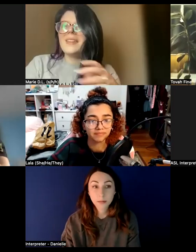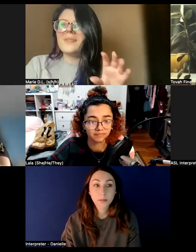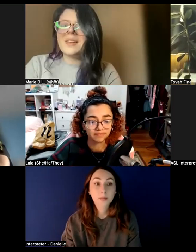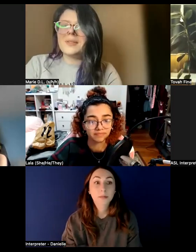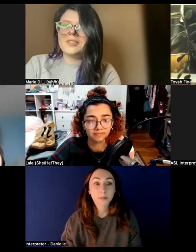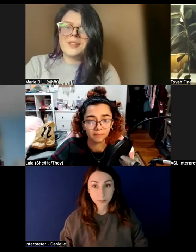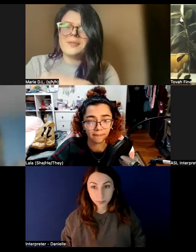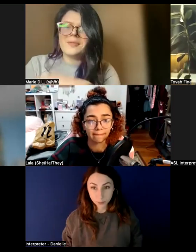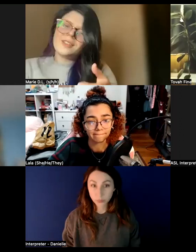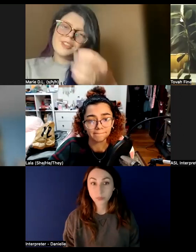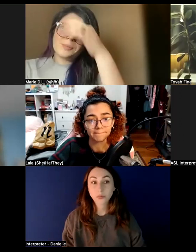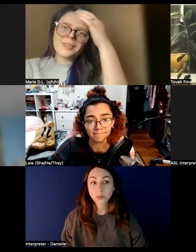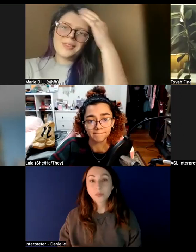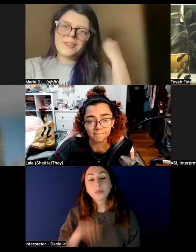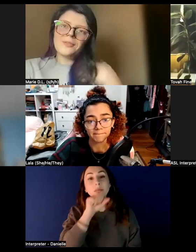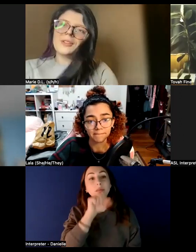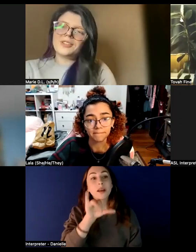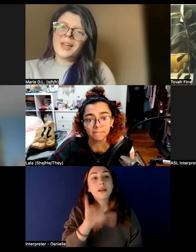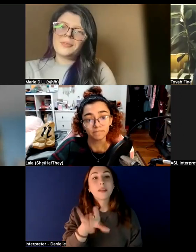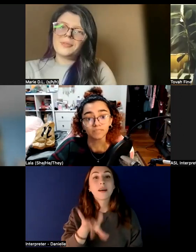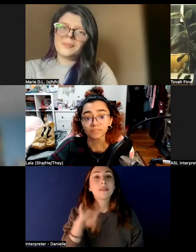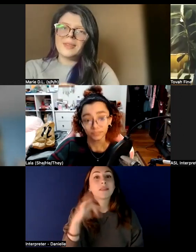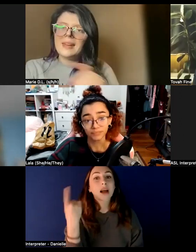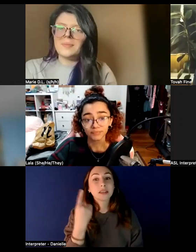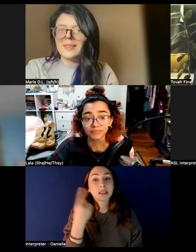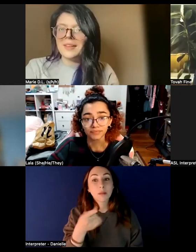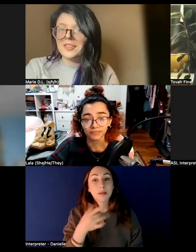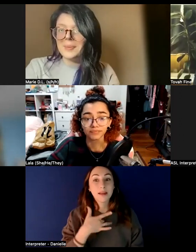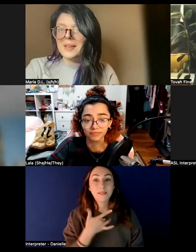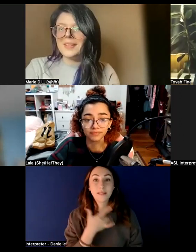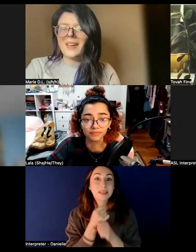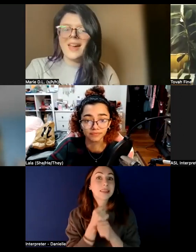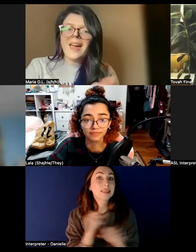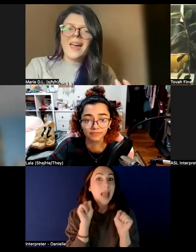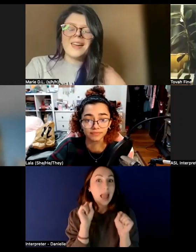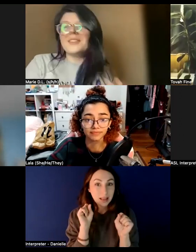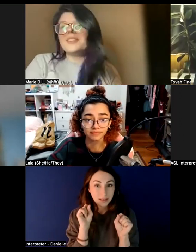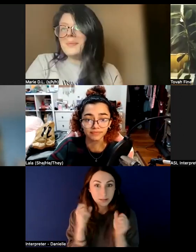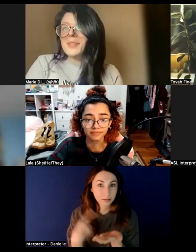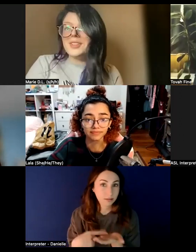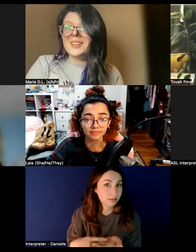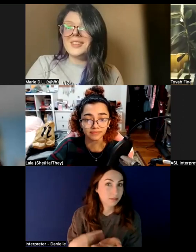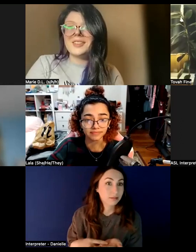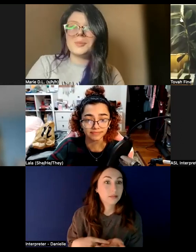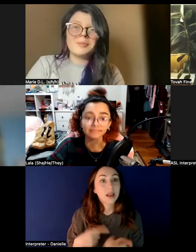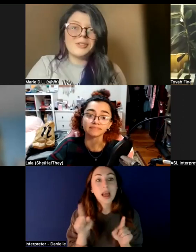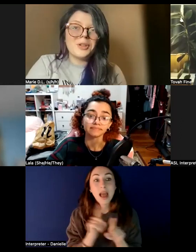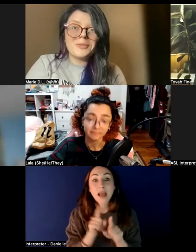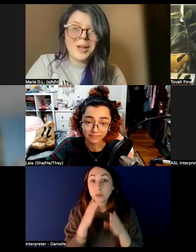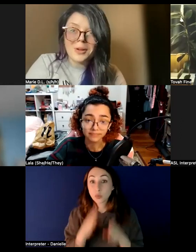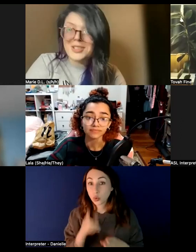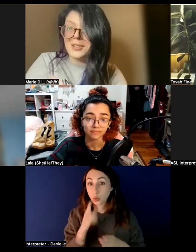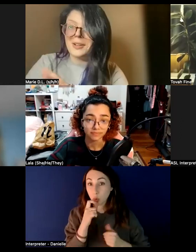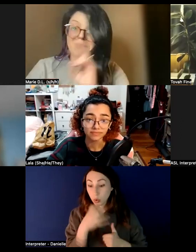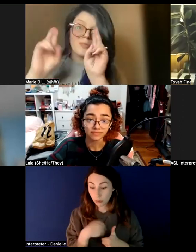Like, I love that you said finding someone that you feel safe with naming things, because as someone who's autistic, sometimes I don't know